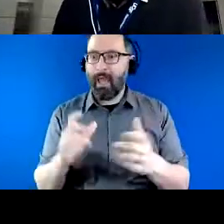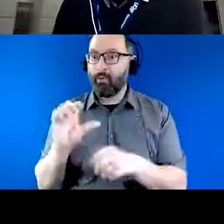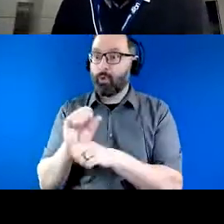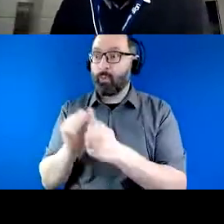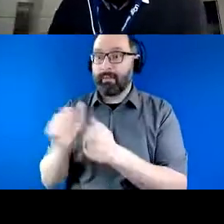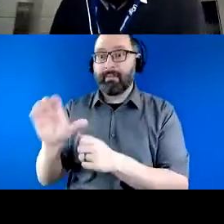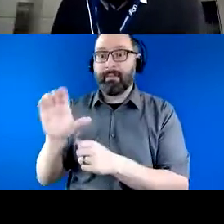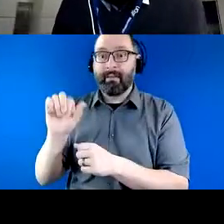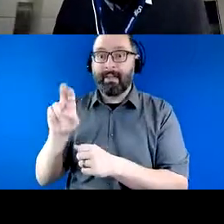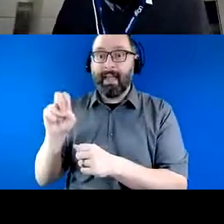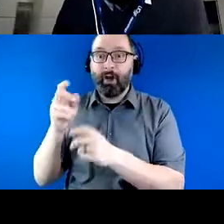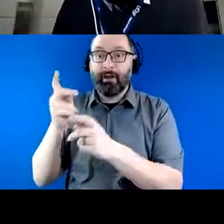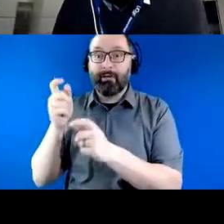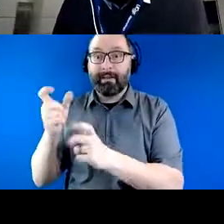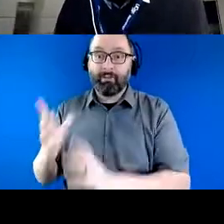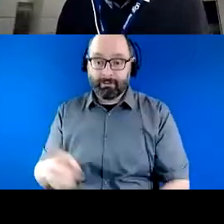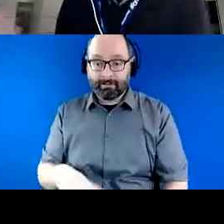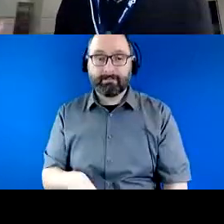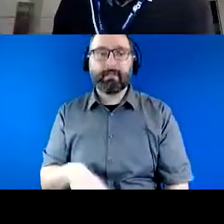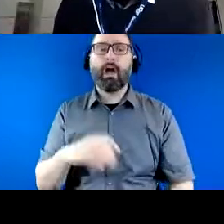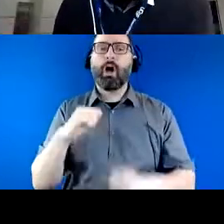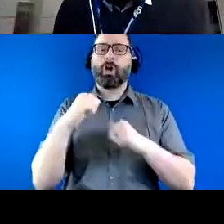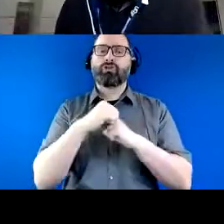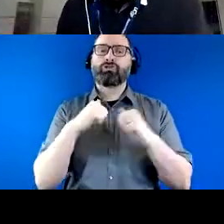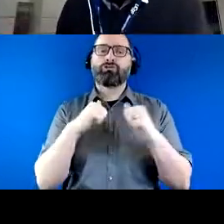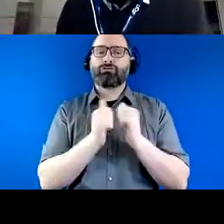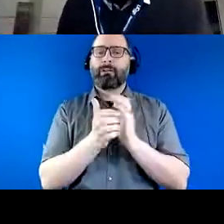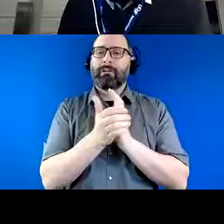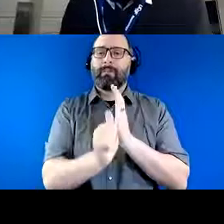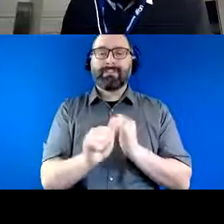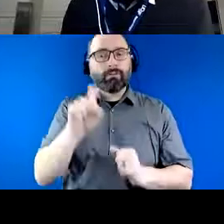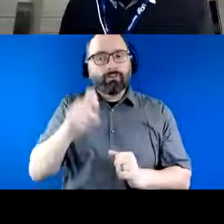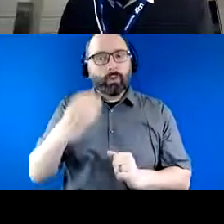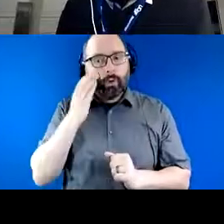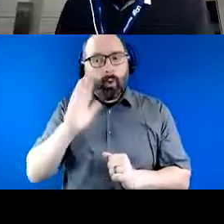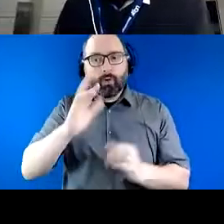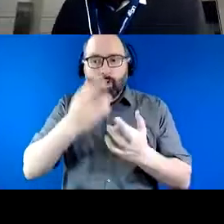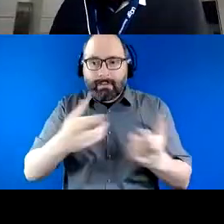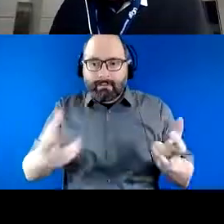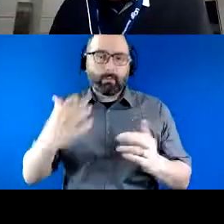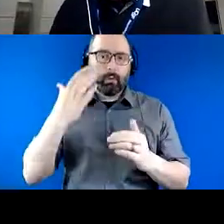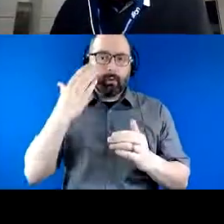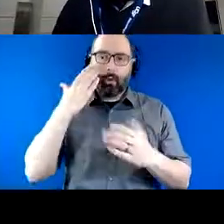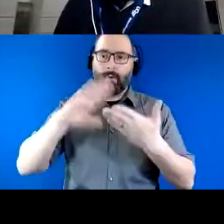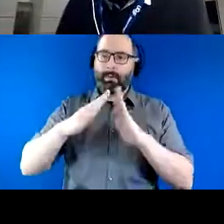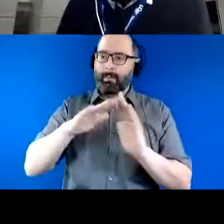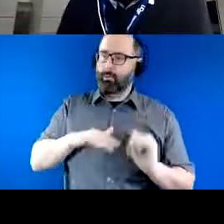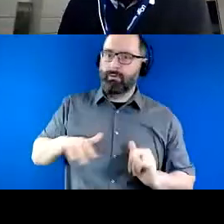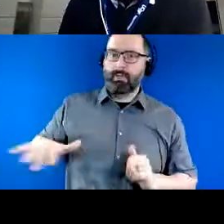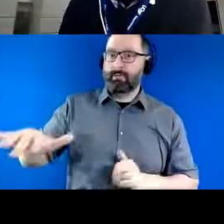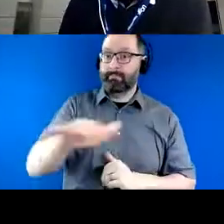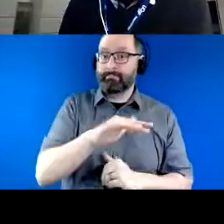become structurally competent. What does this mean? Know your resources, know your community, and know what is available in your community.